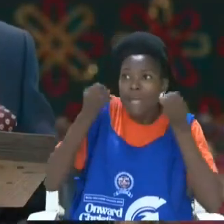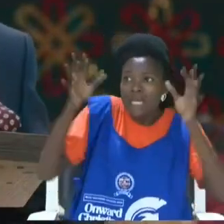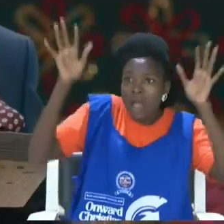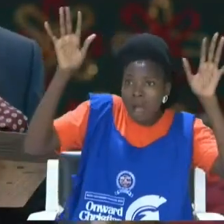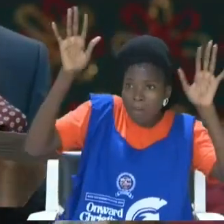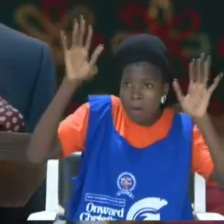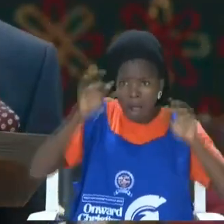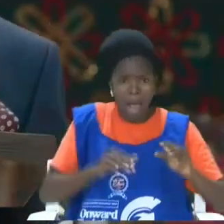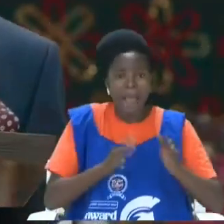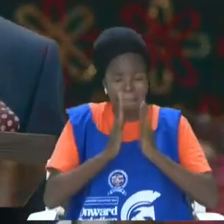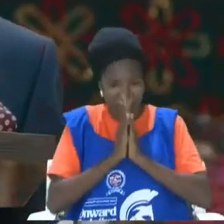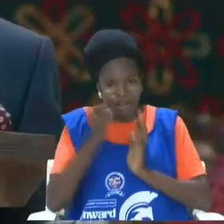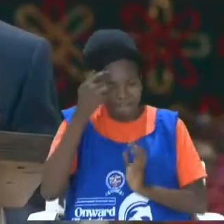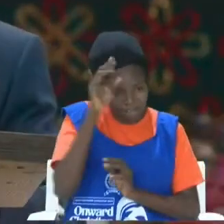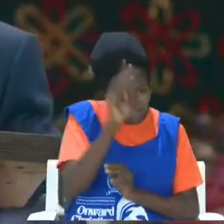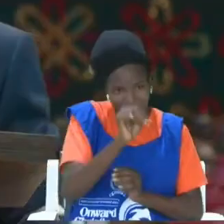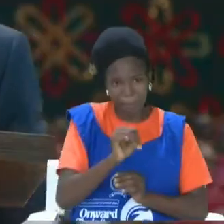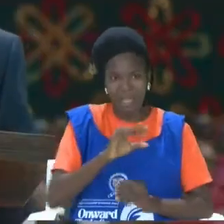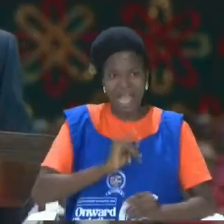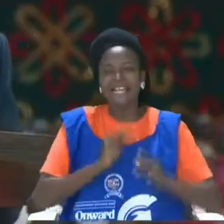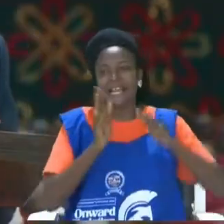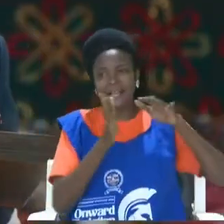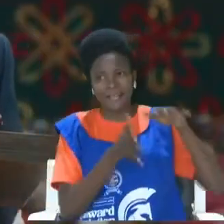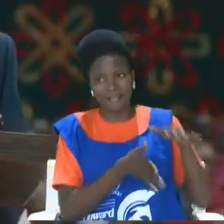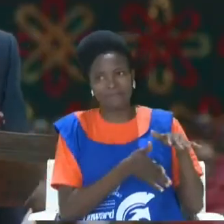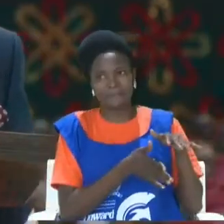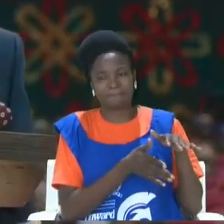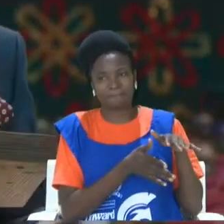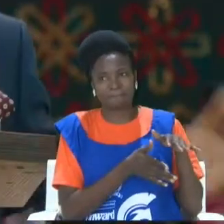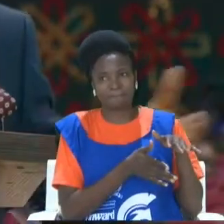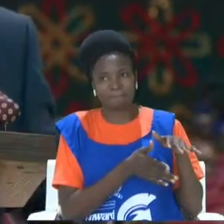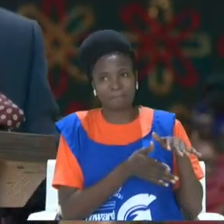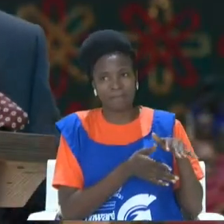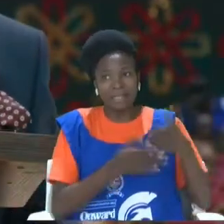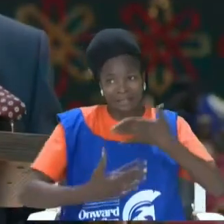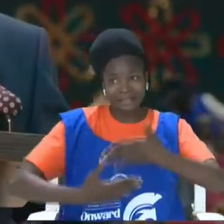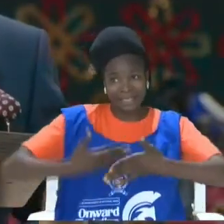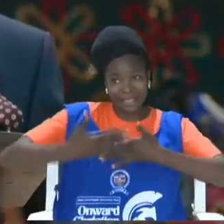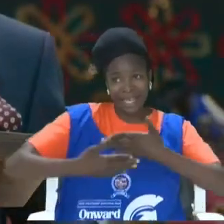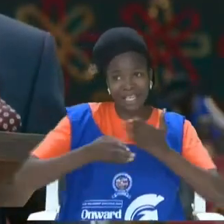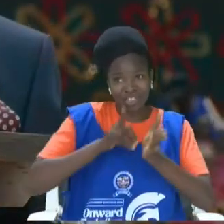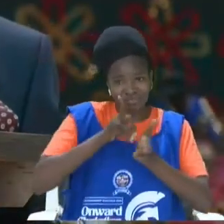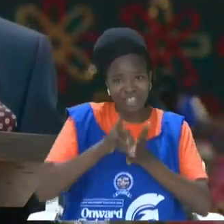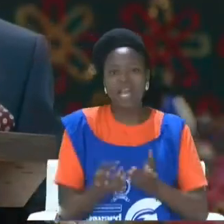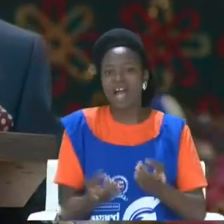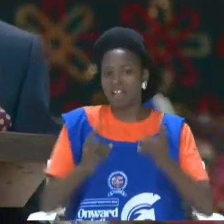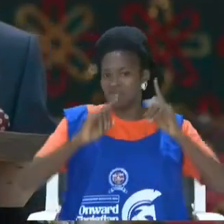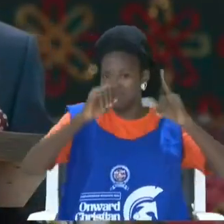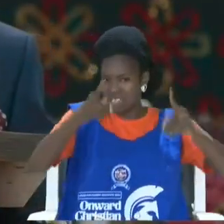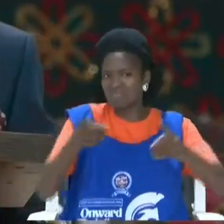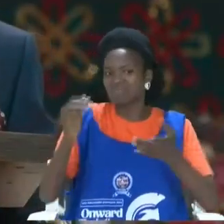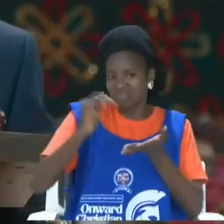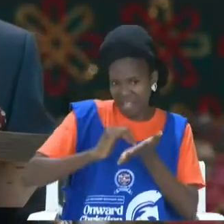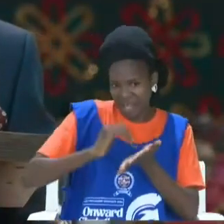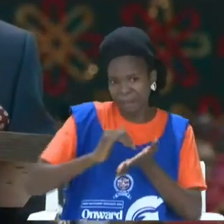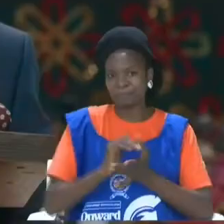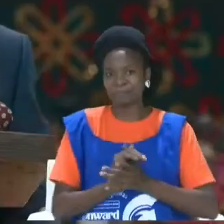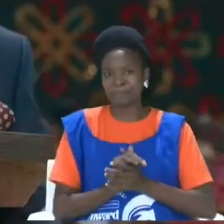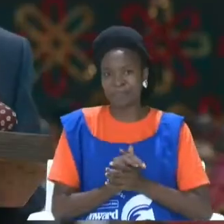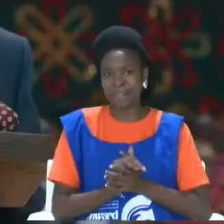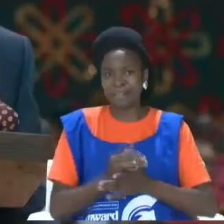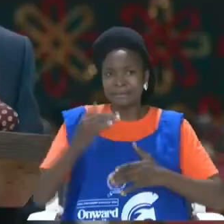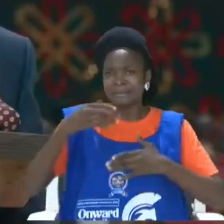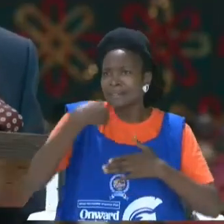I prayed for them and I left. The next week, I came again. They